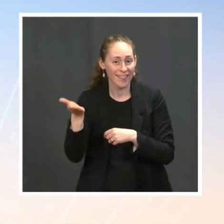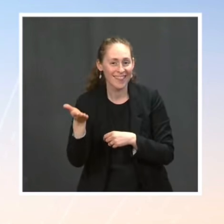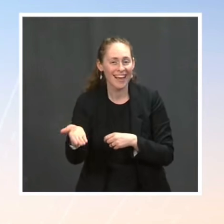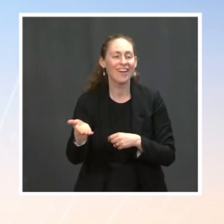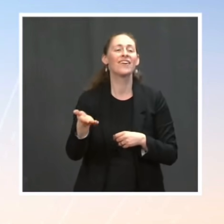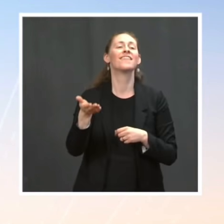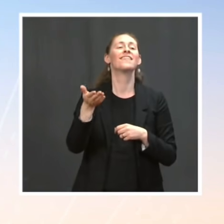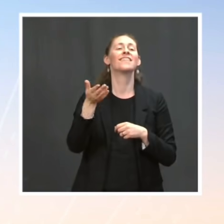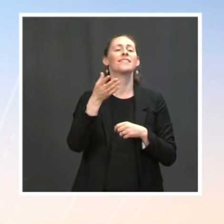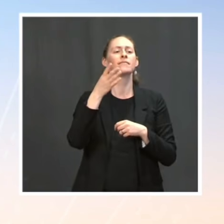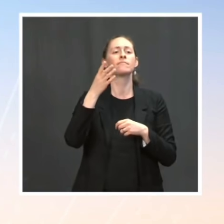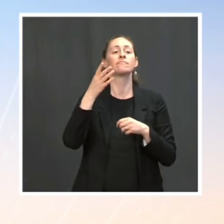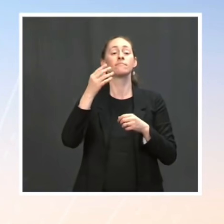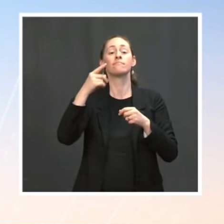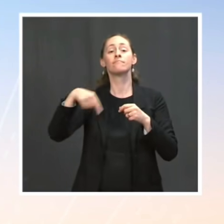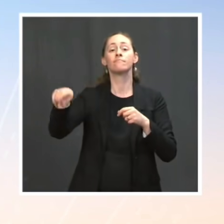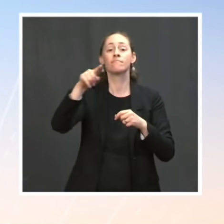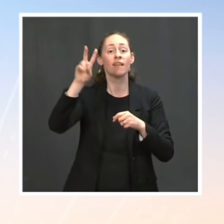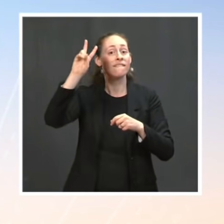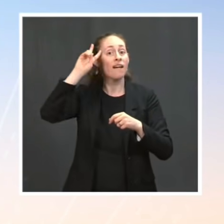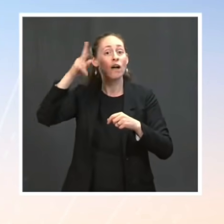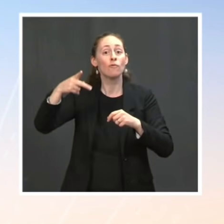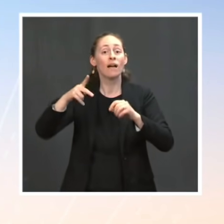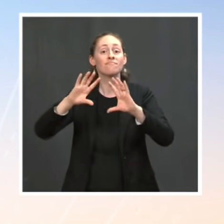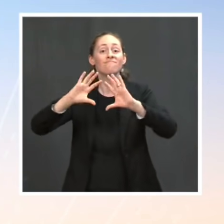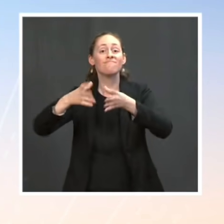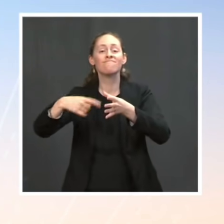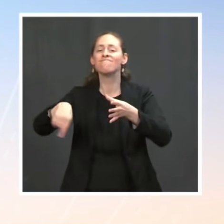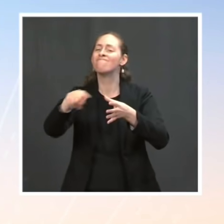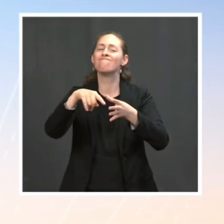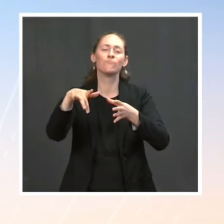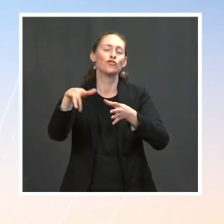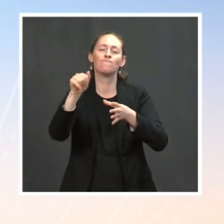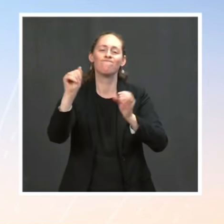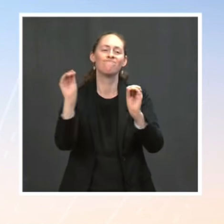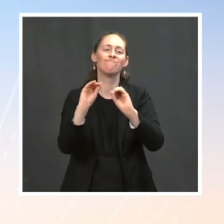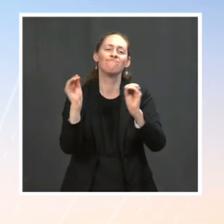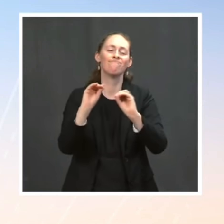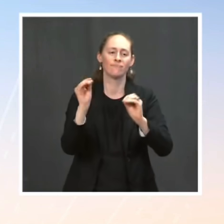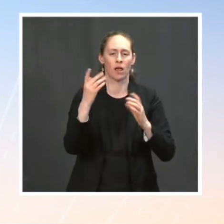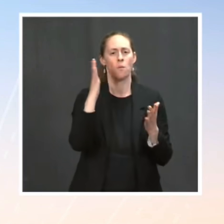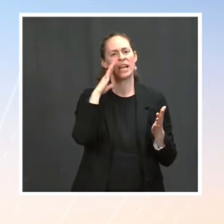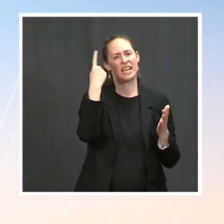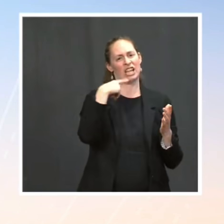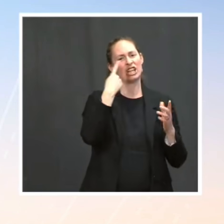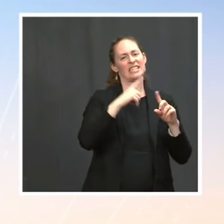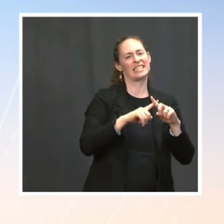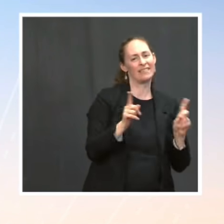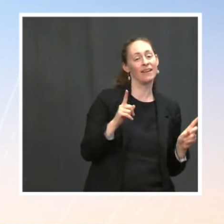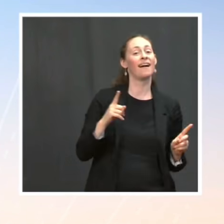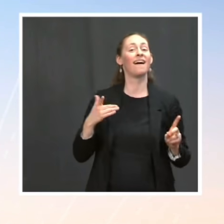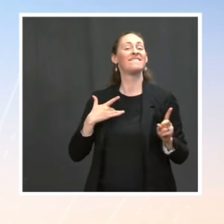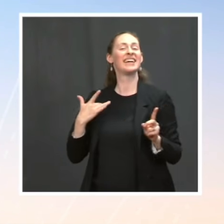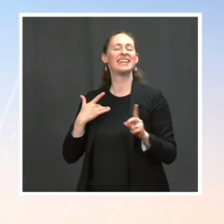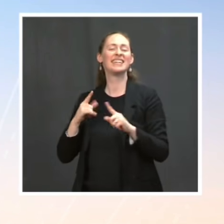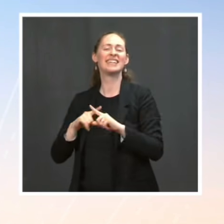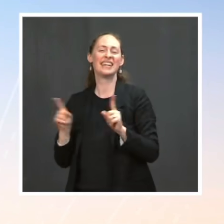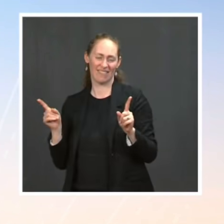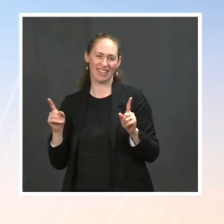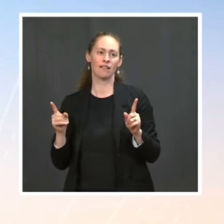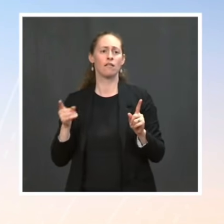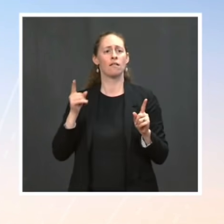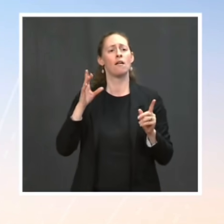speech will, of course, look and feel different from past years, the president will preserve a few traditions, including the walk down the center